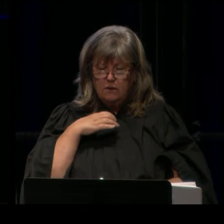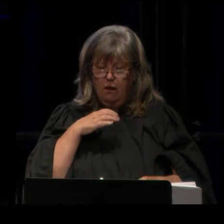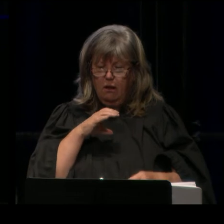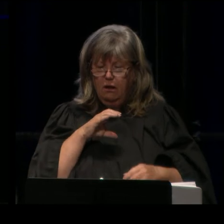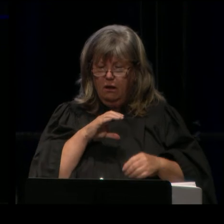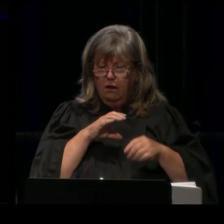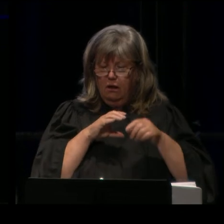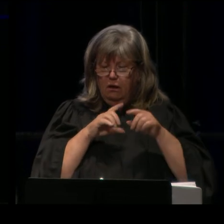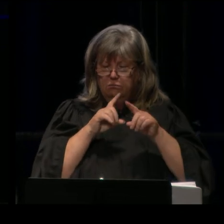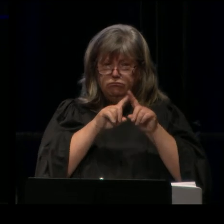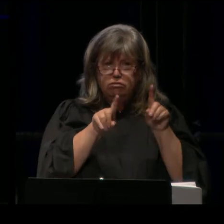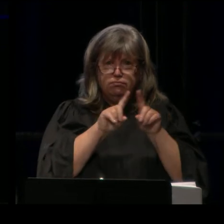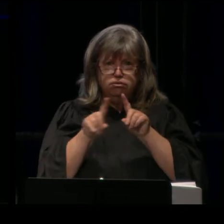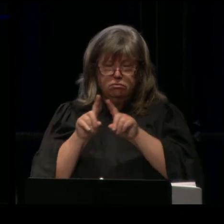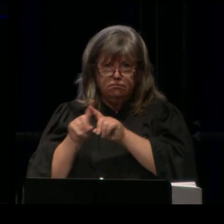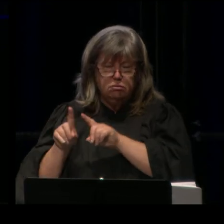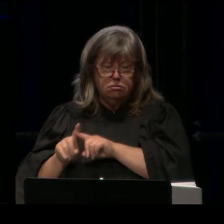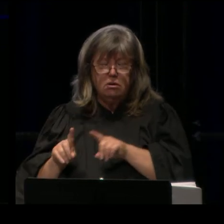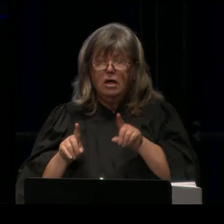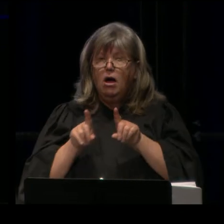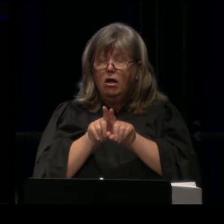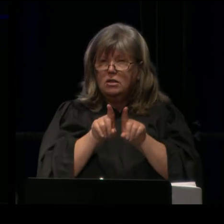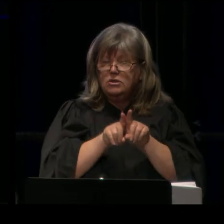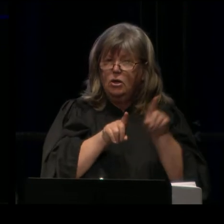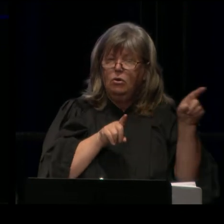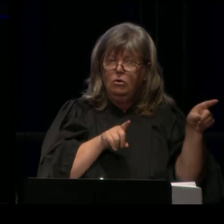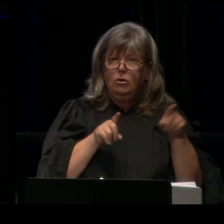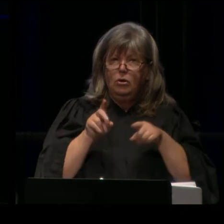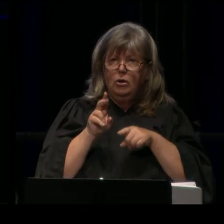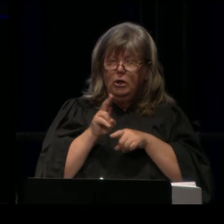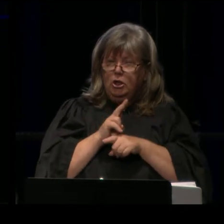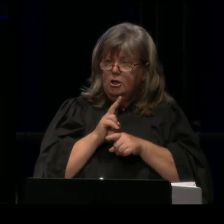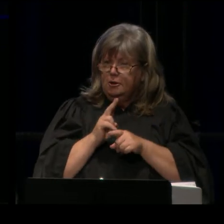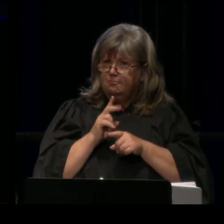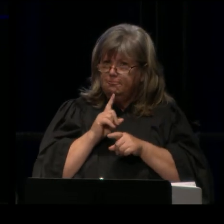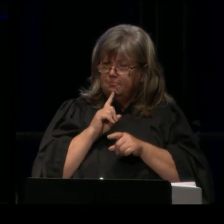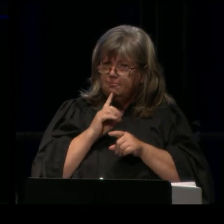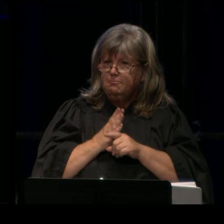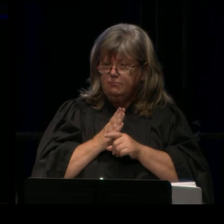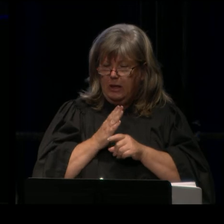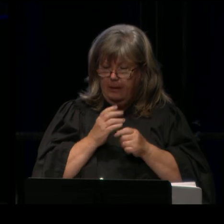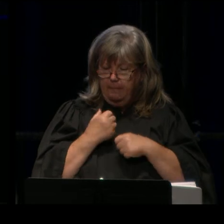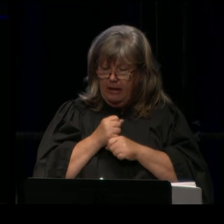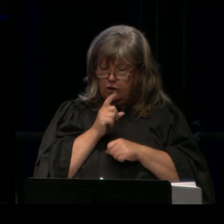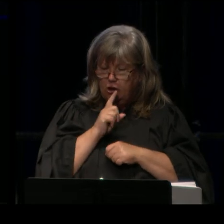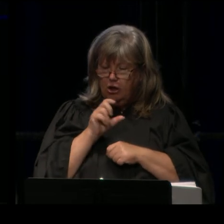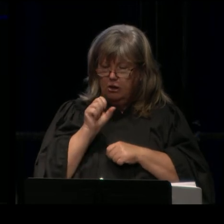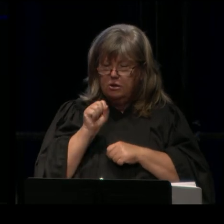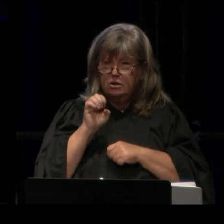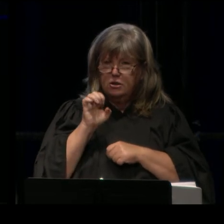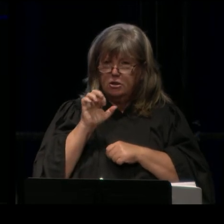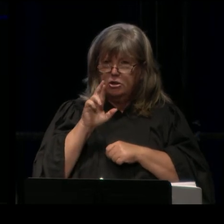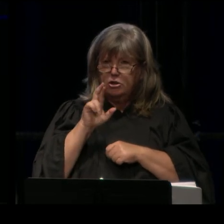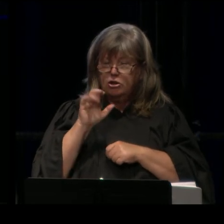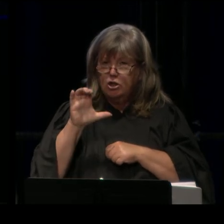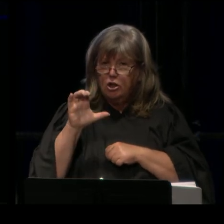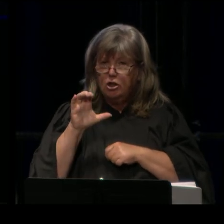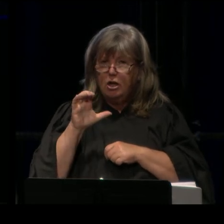meetings. Additionally, he exercised utmost diligence to contribute his SRC outcomes in the professional